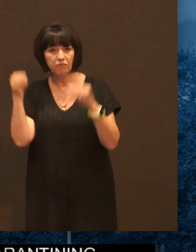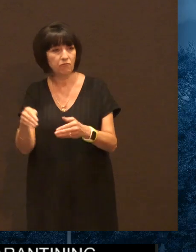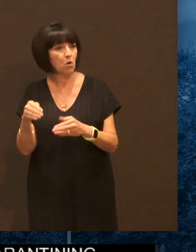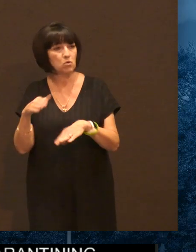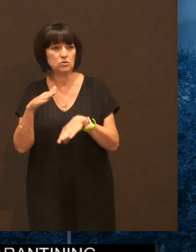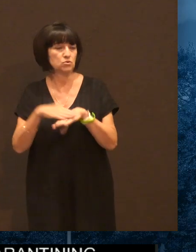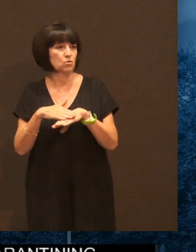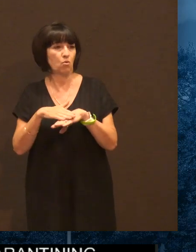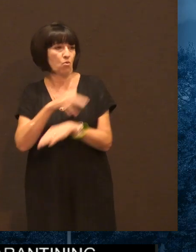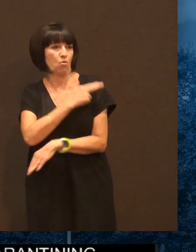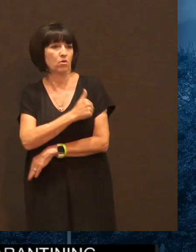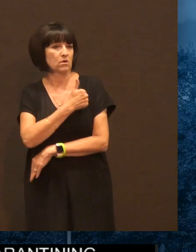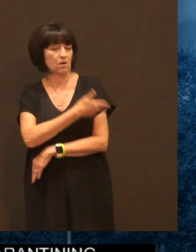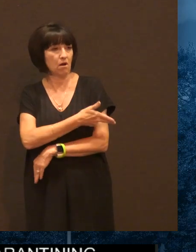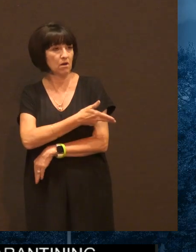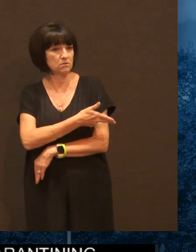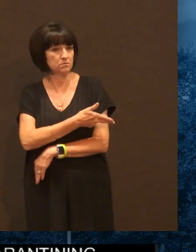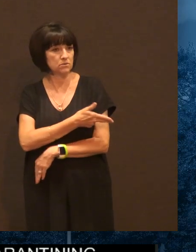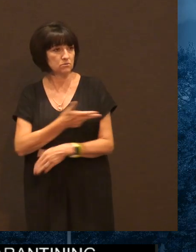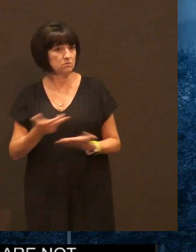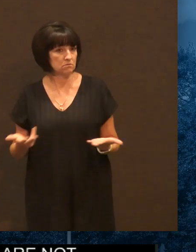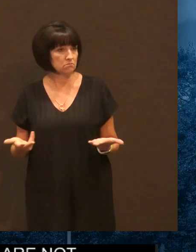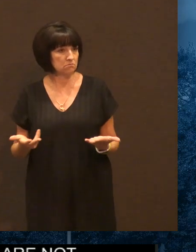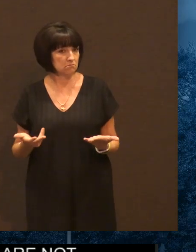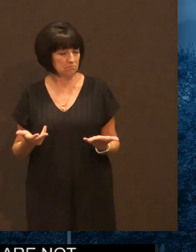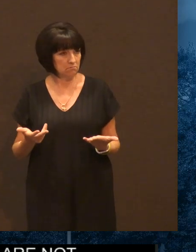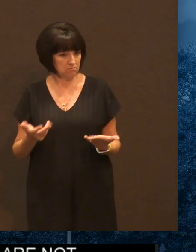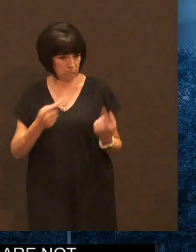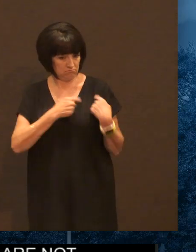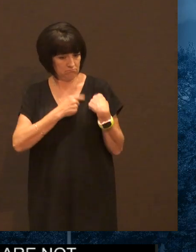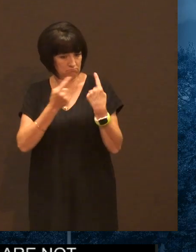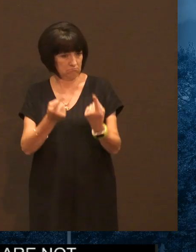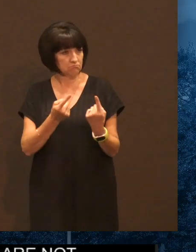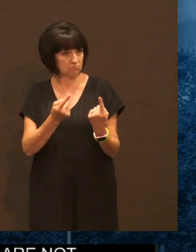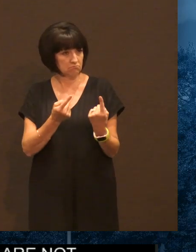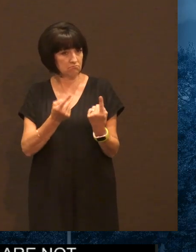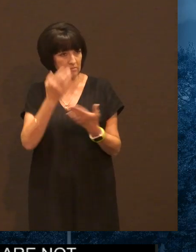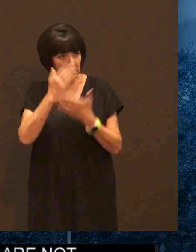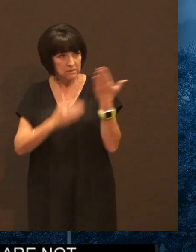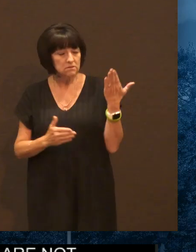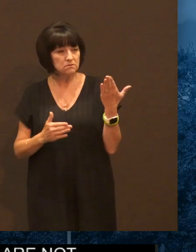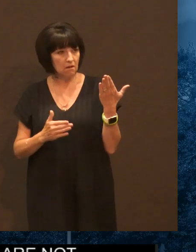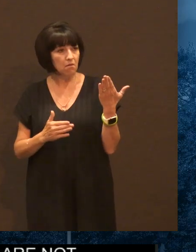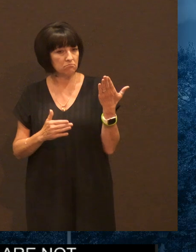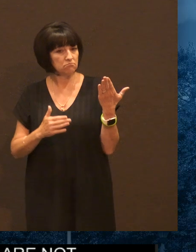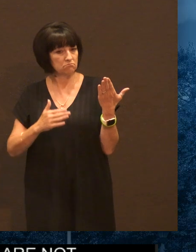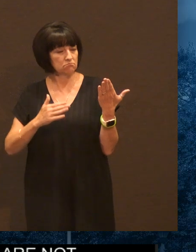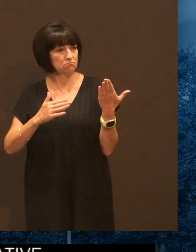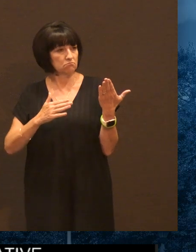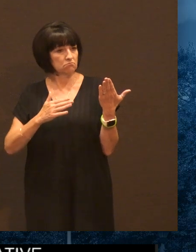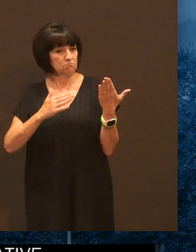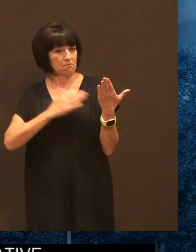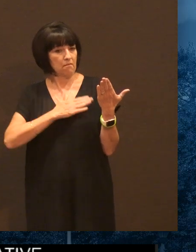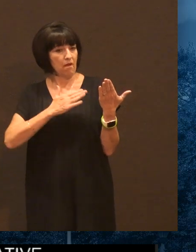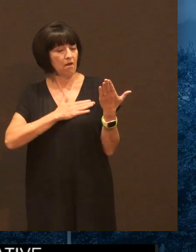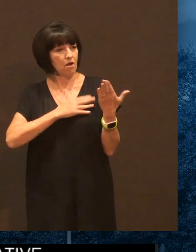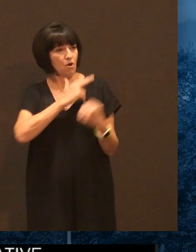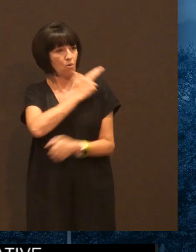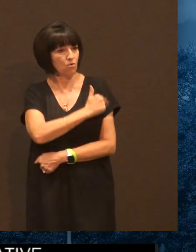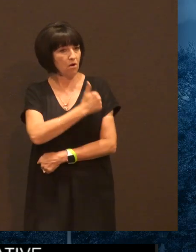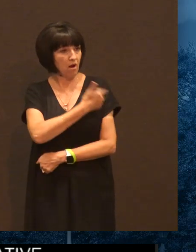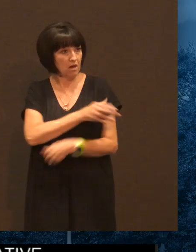negative consequence, and our hospitalizations can be, as they have been, considerably lower than they've